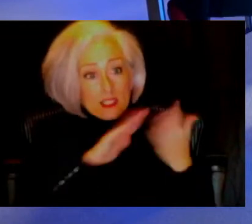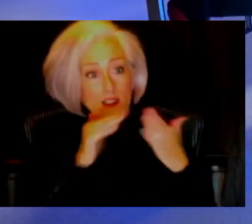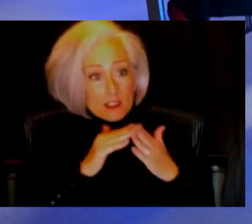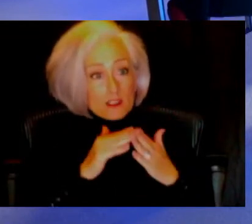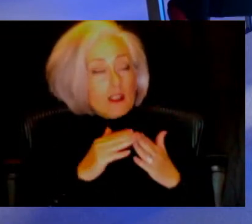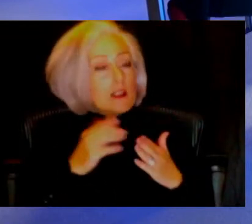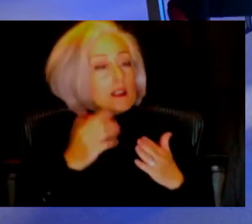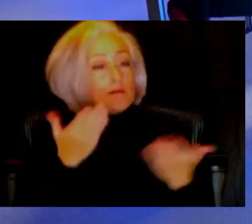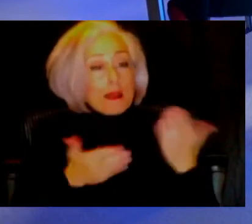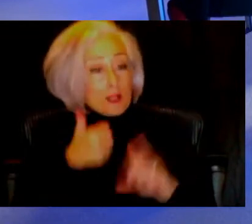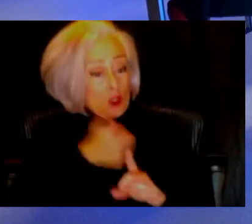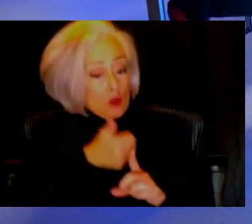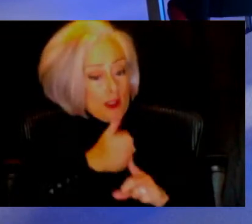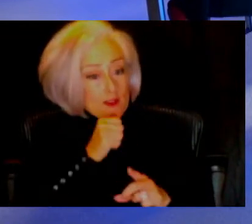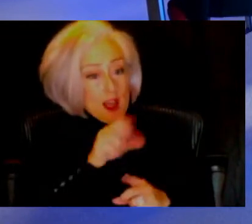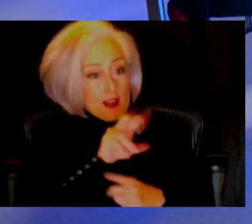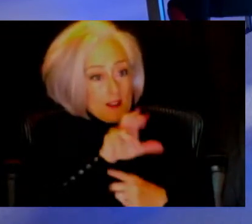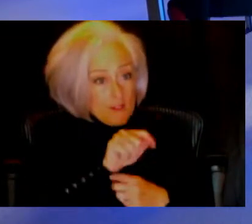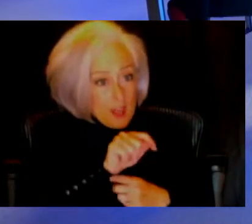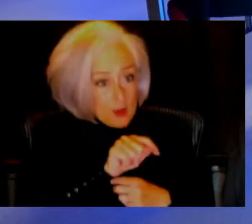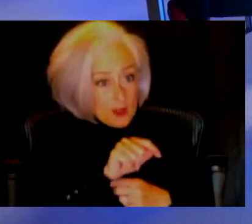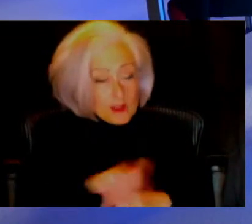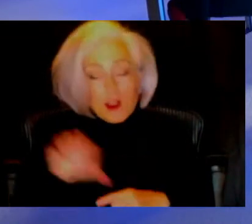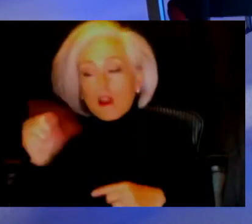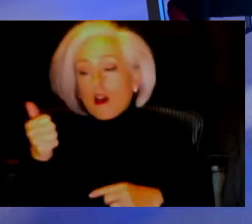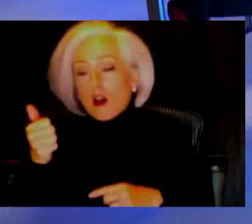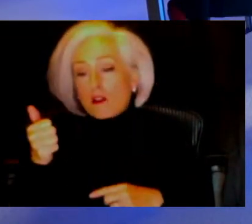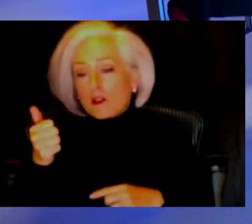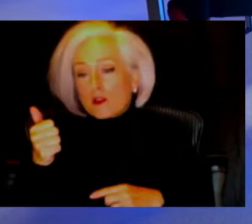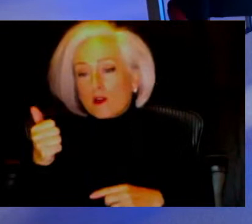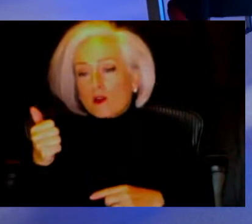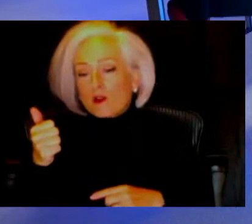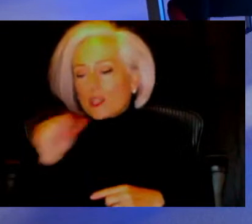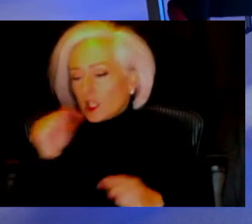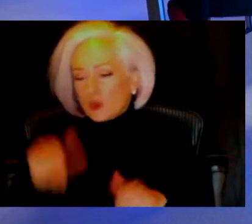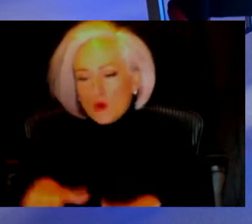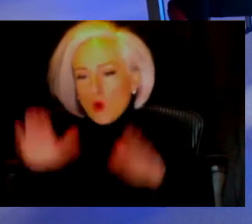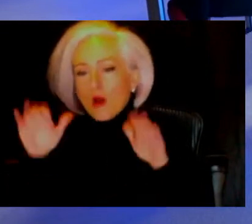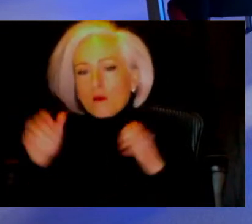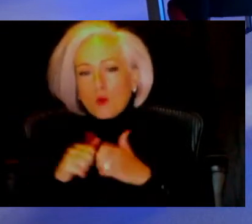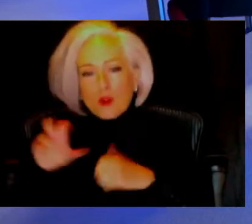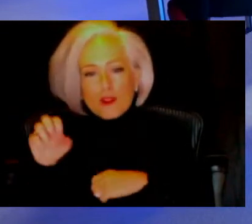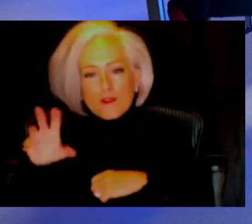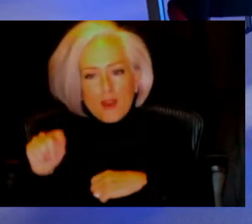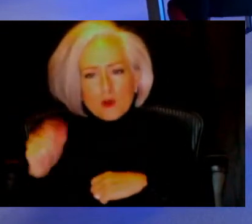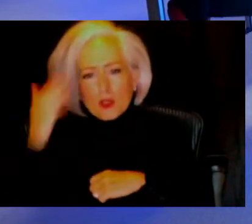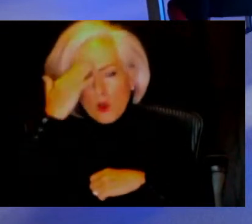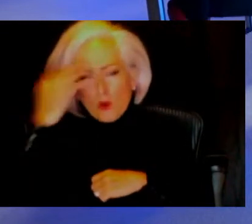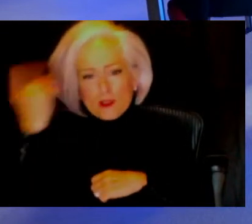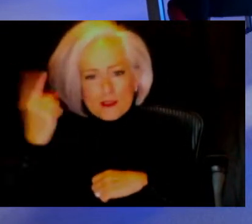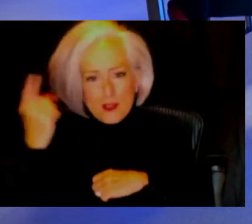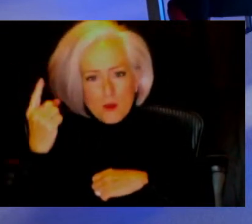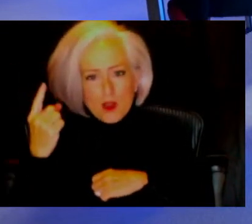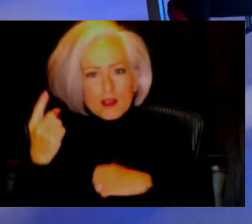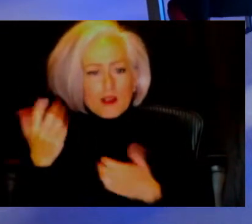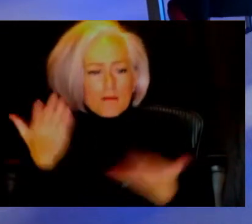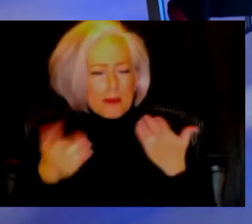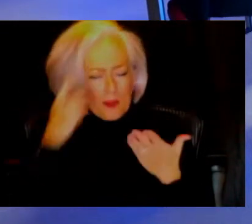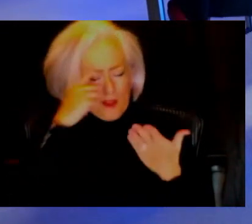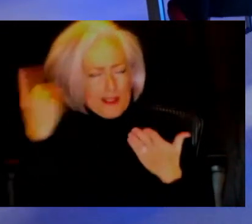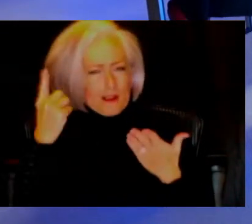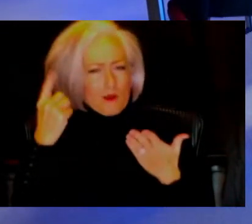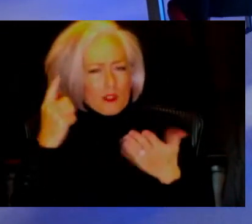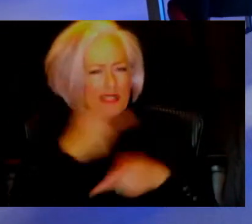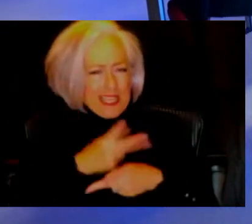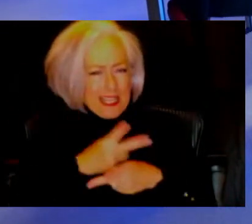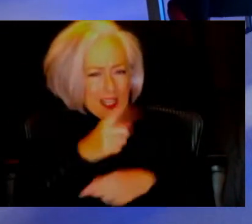maybe think it's a group that's just being taken care of. But I'm glad we're talking about this today because we can find out what are the needs. Are there